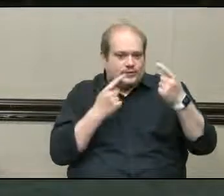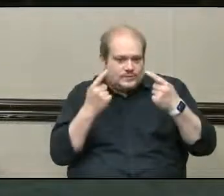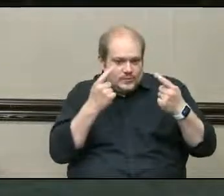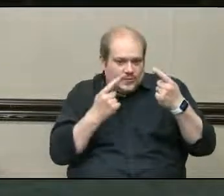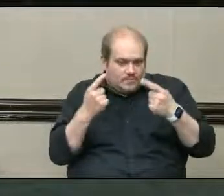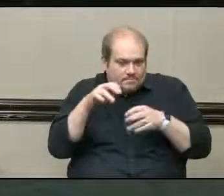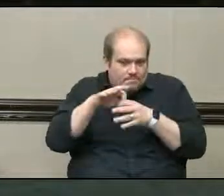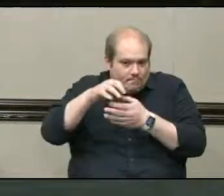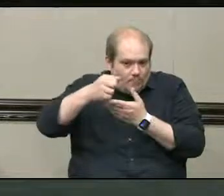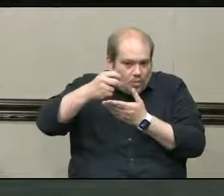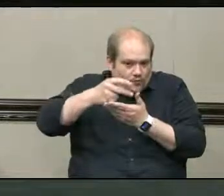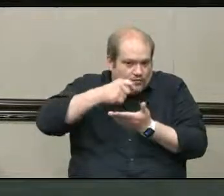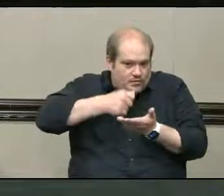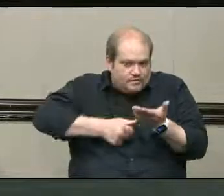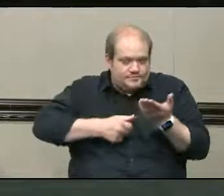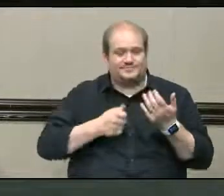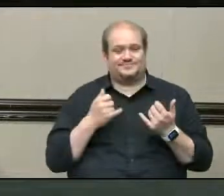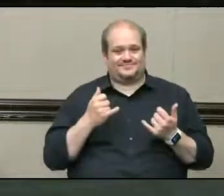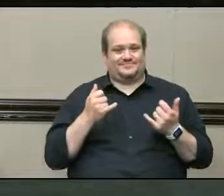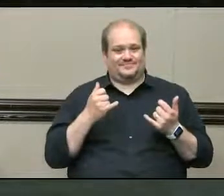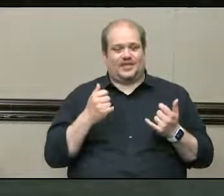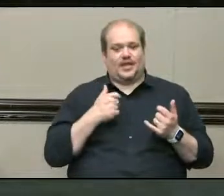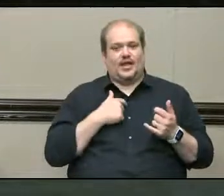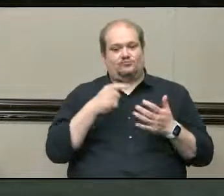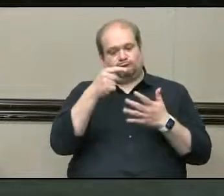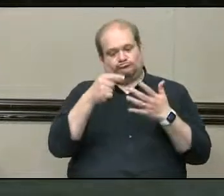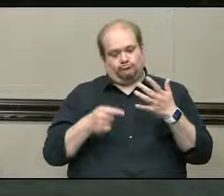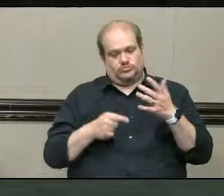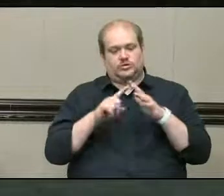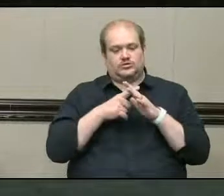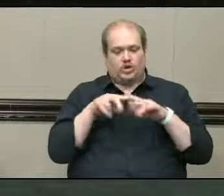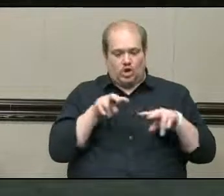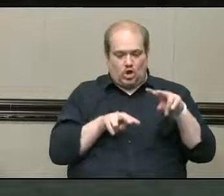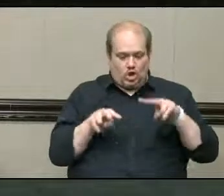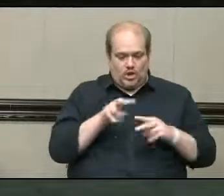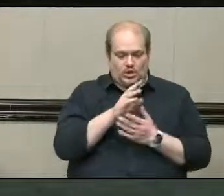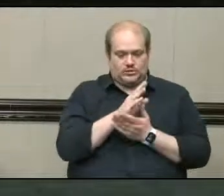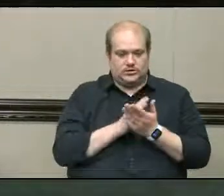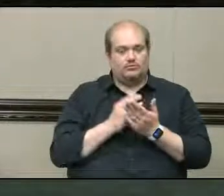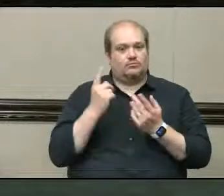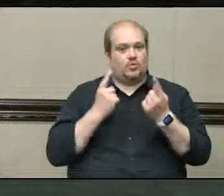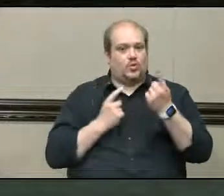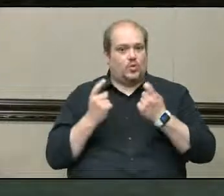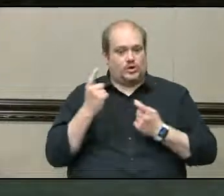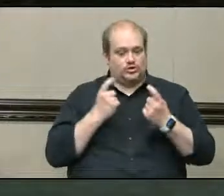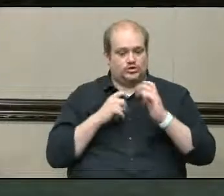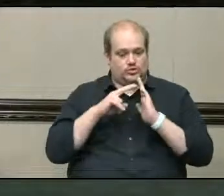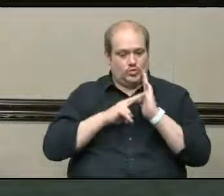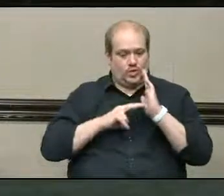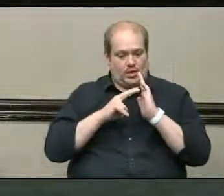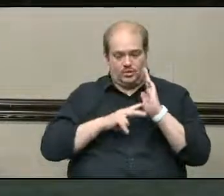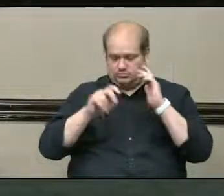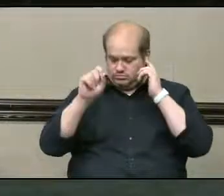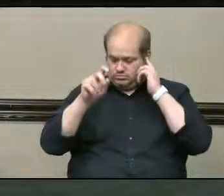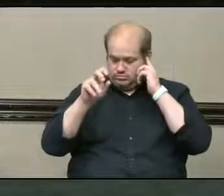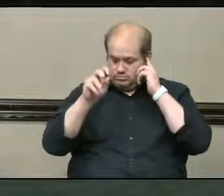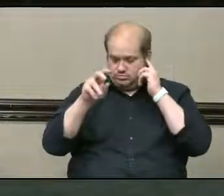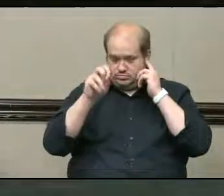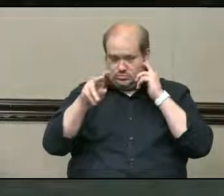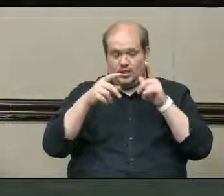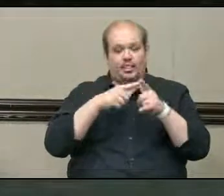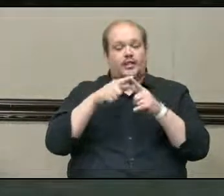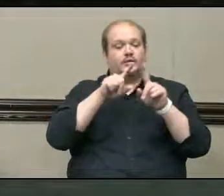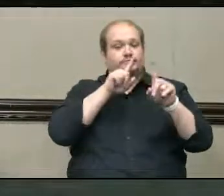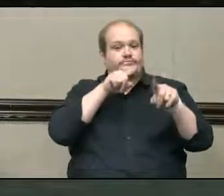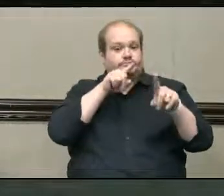consideration. So at this time, I would like to kind of go through and start looking at some of these questions and reading them out and giving